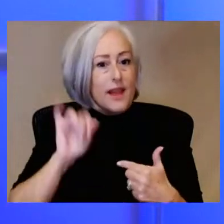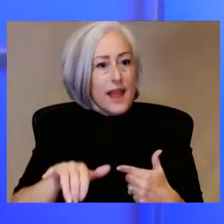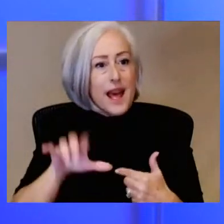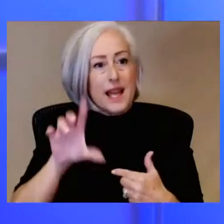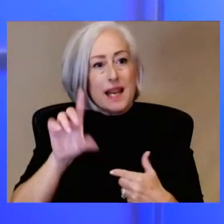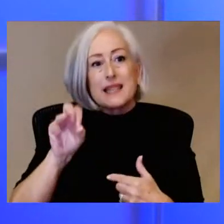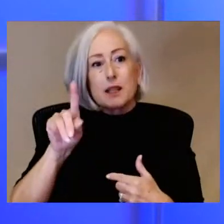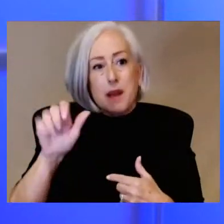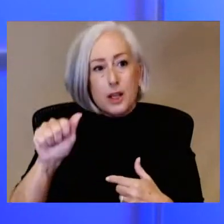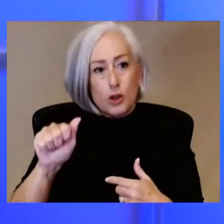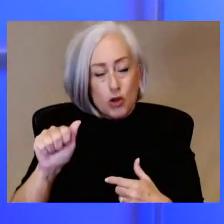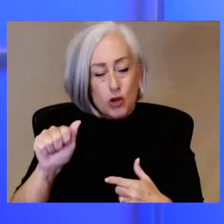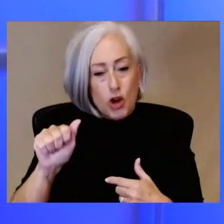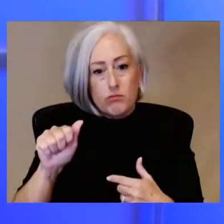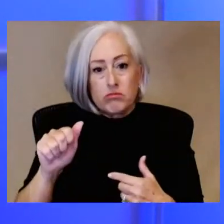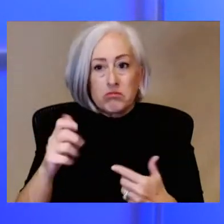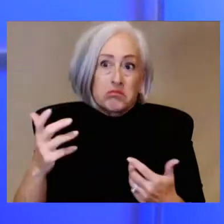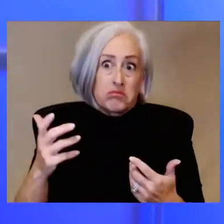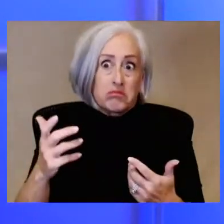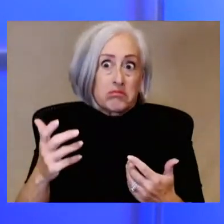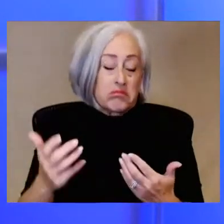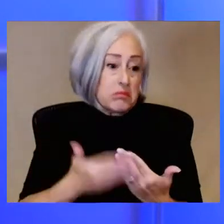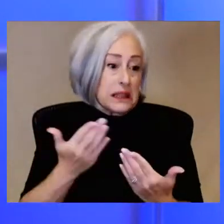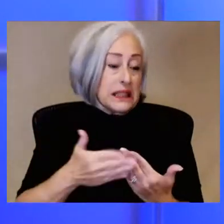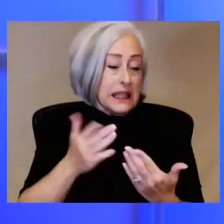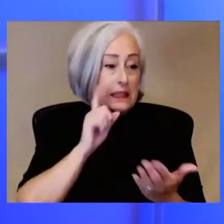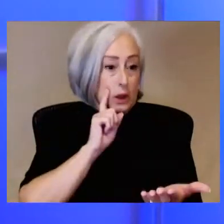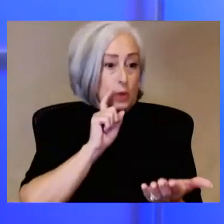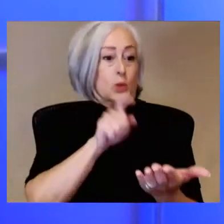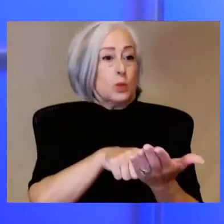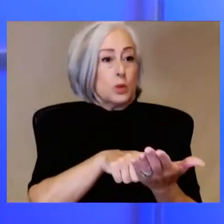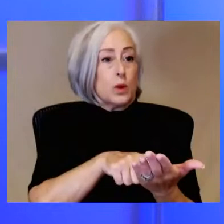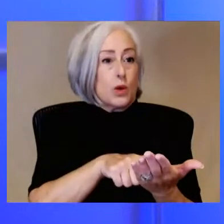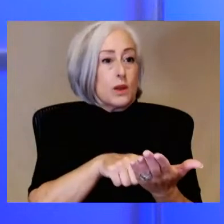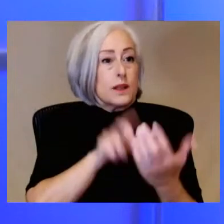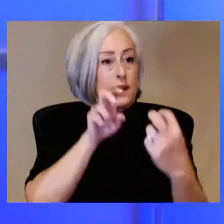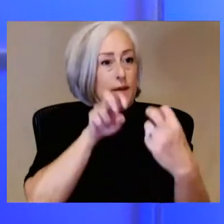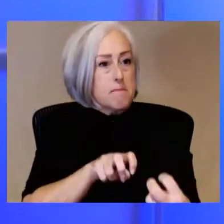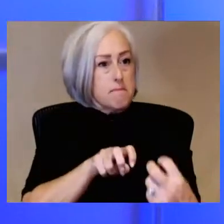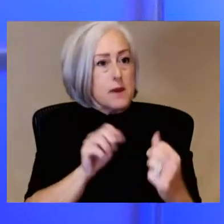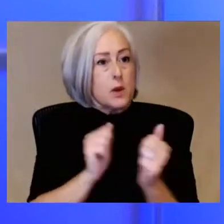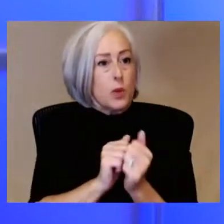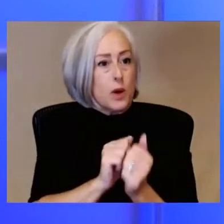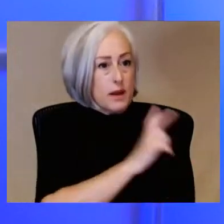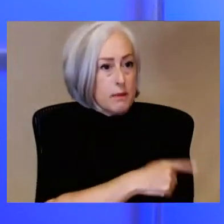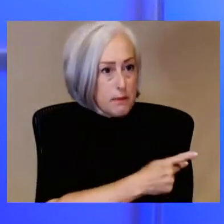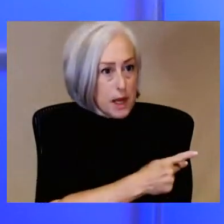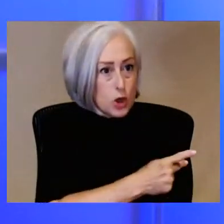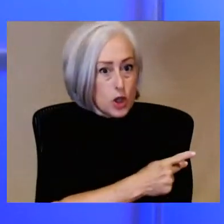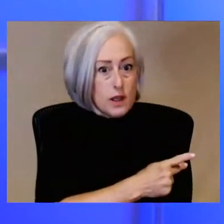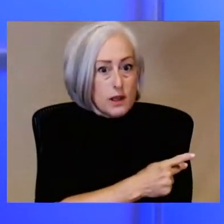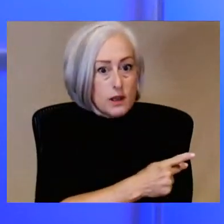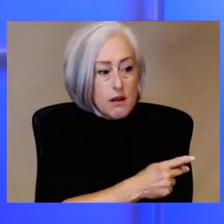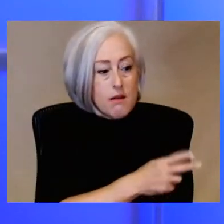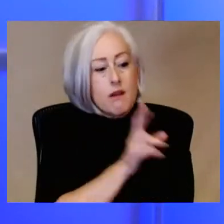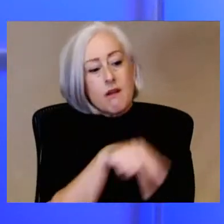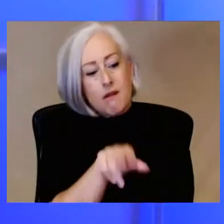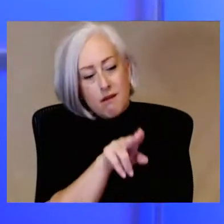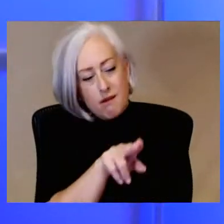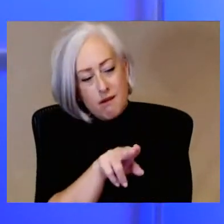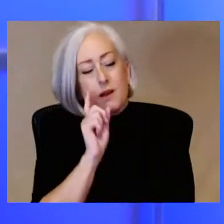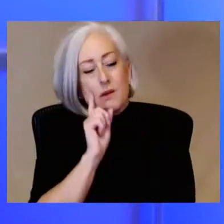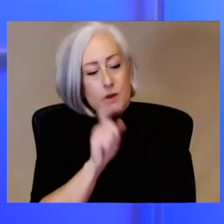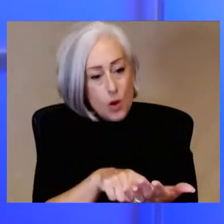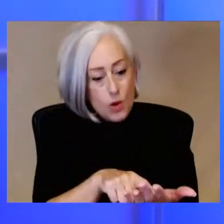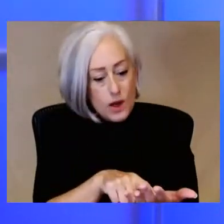it's fairly easy to spot when we're sitting down with the patient. And after we sort of spot it and diagnose it, then the question is what's